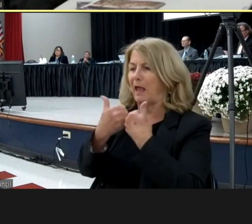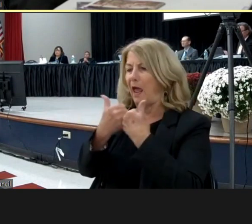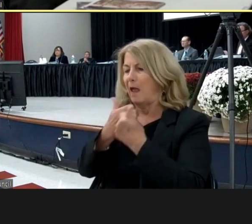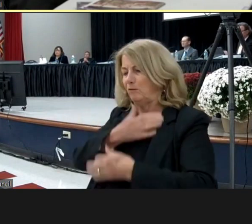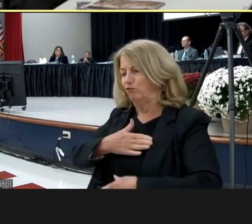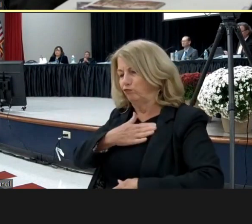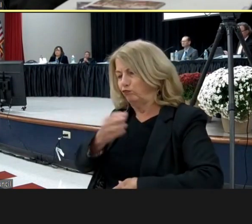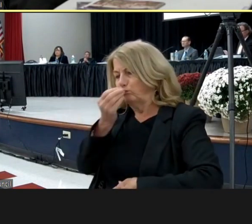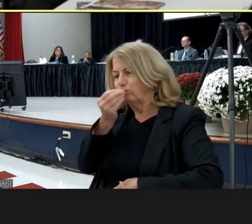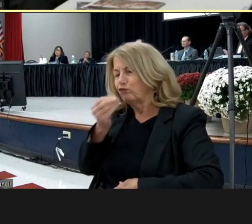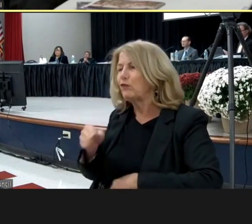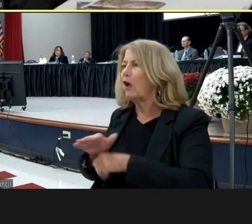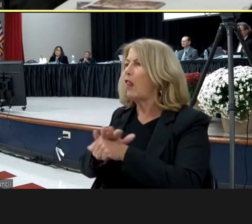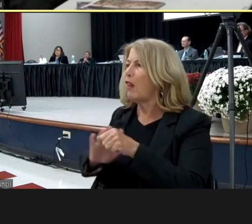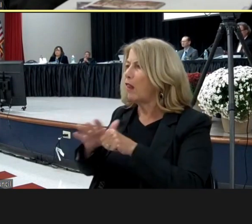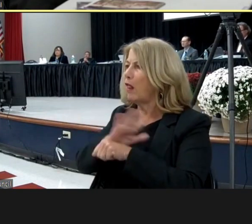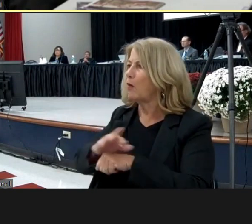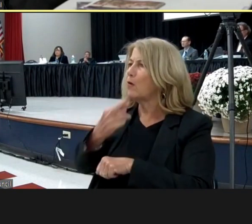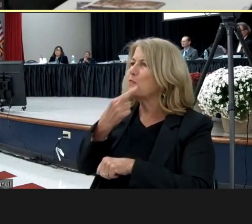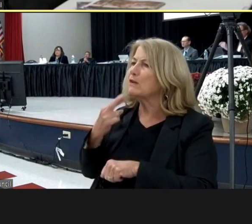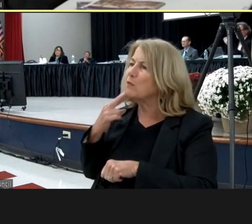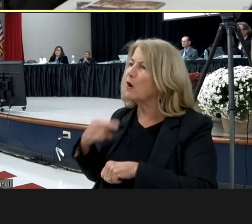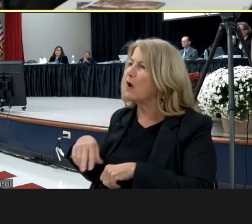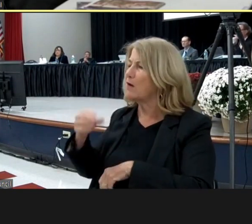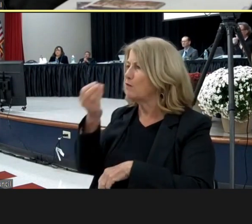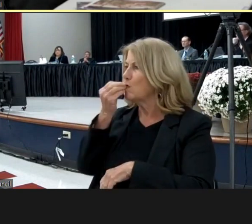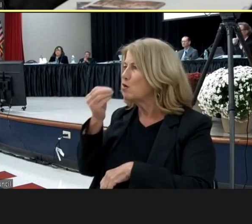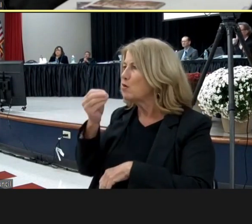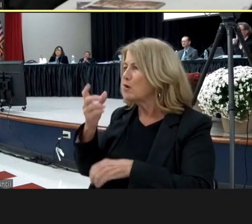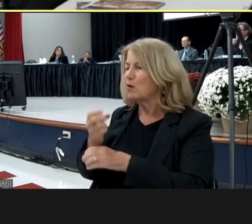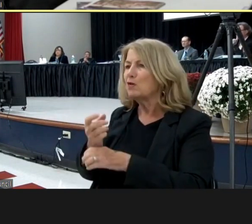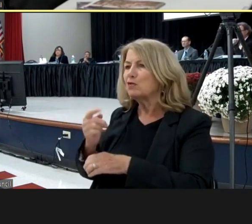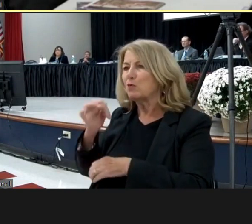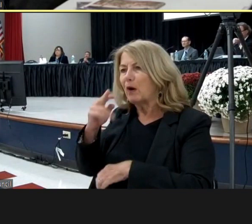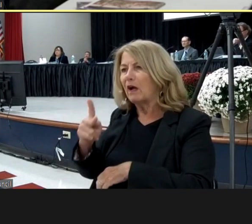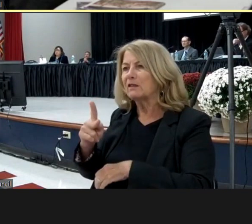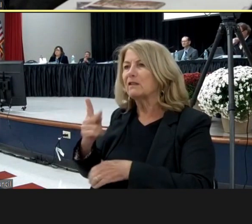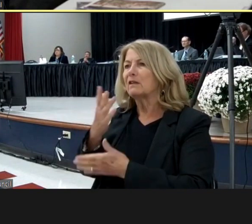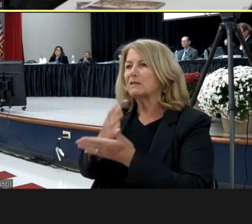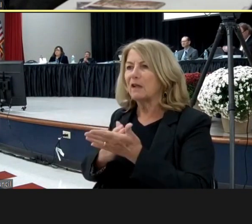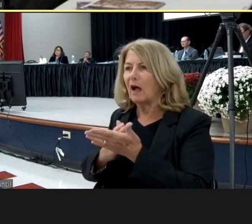local restaurants and food trucks, some that took part in the to-go